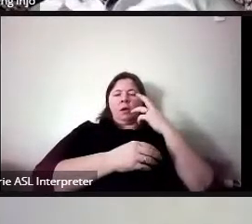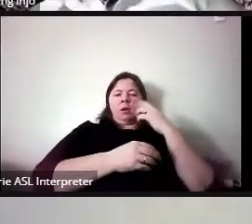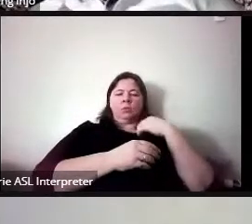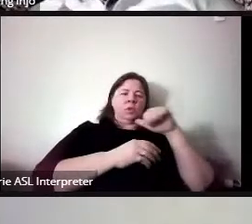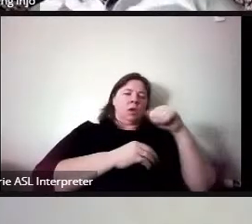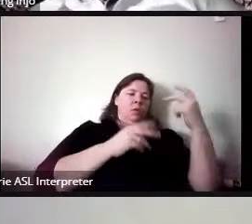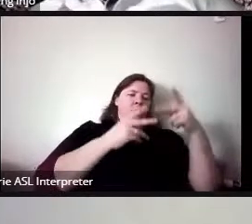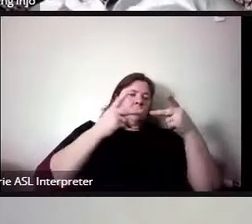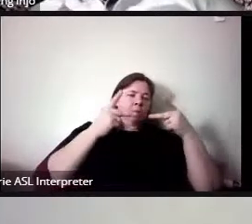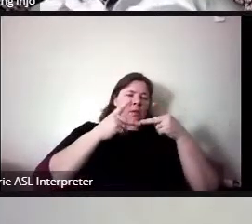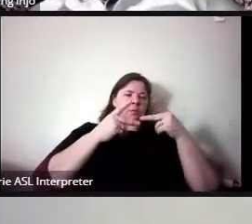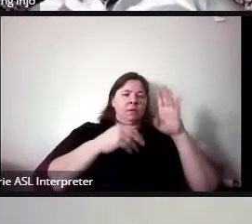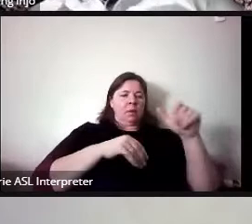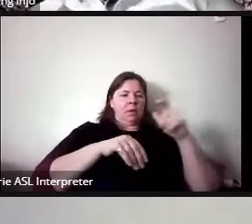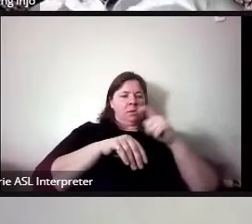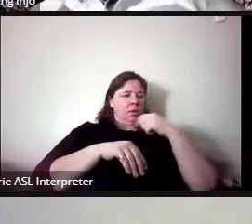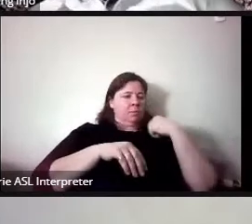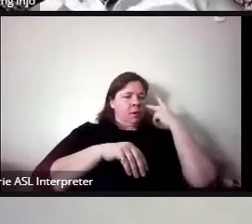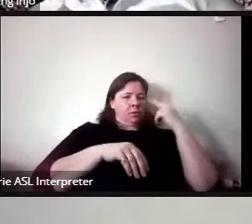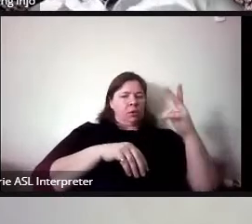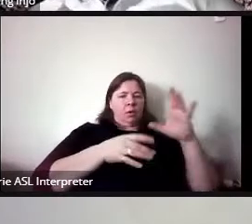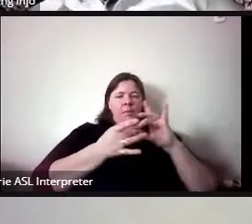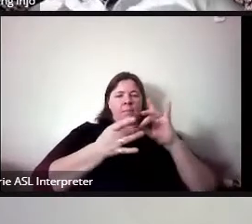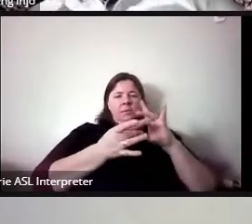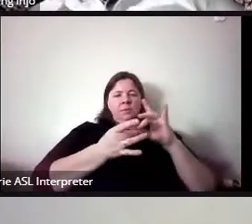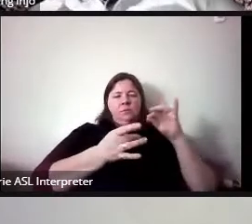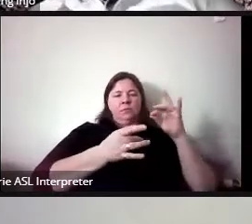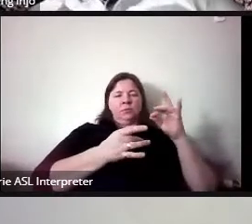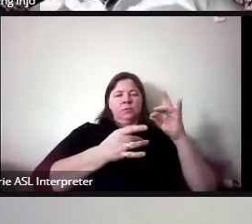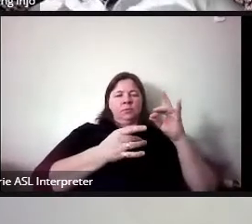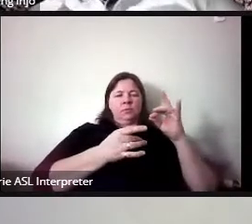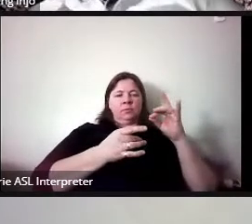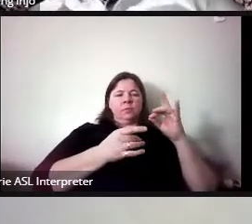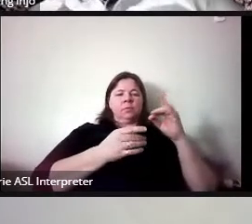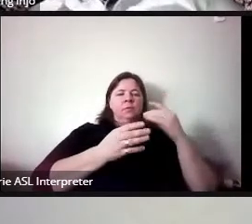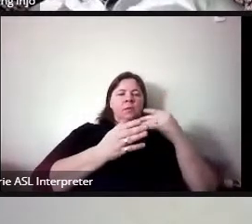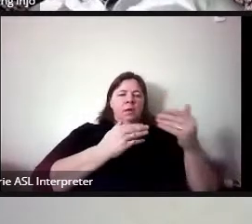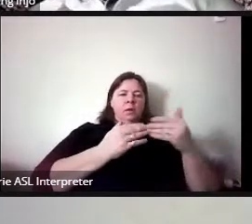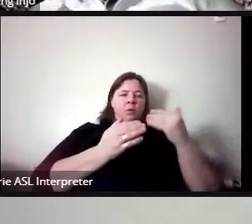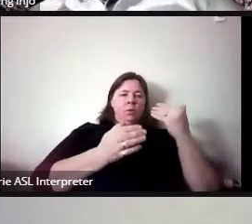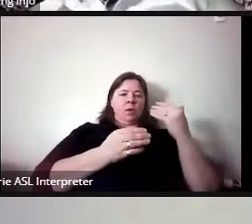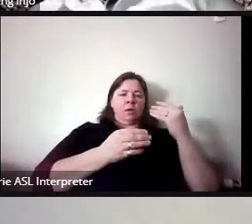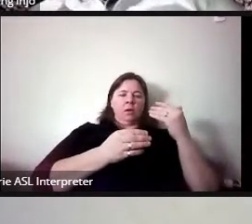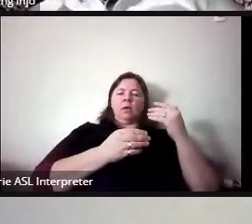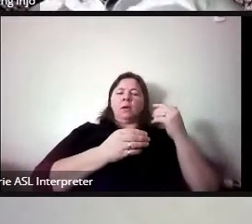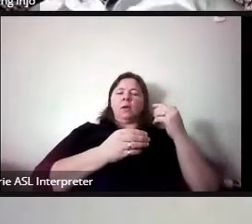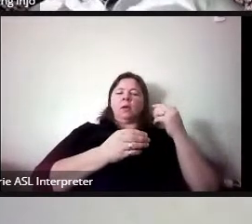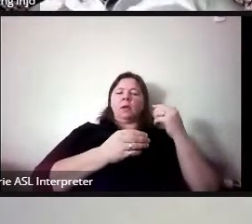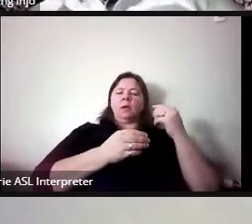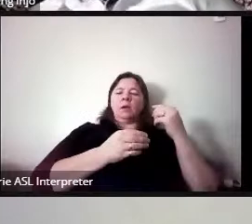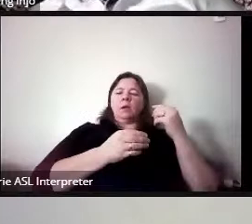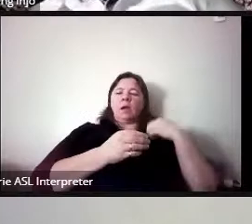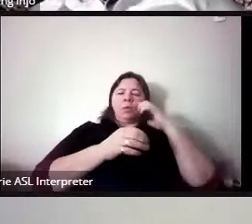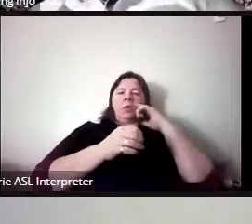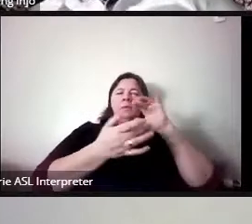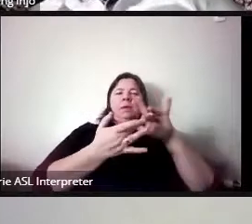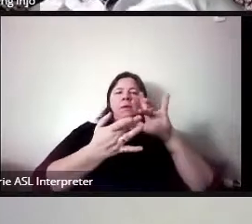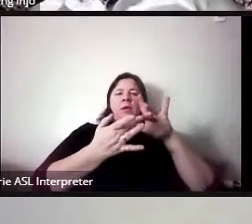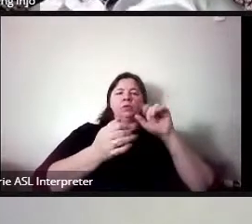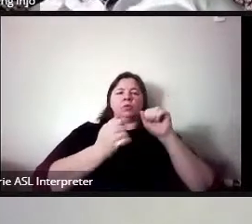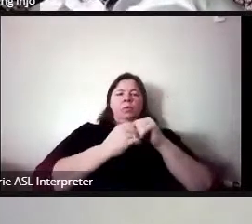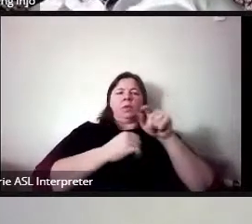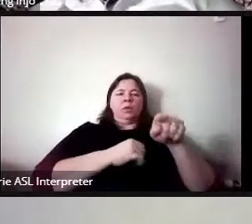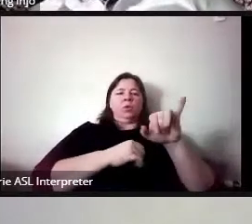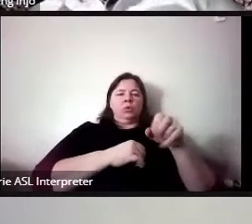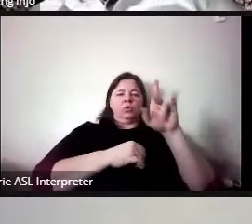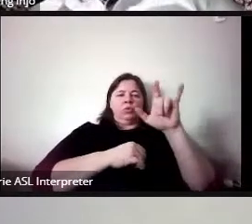else. By the time I saw that, just messed up over there. So definitely, I'll get in touch with you, Julie.